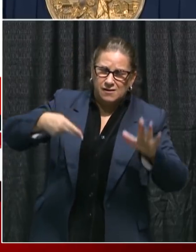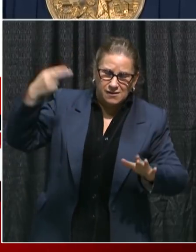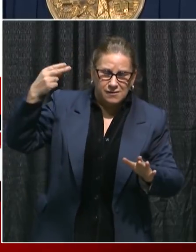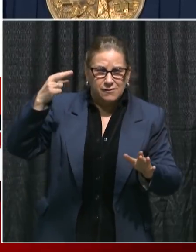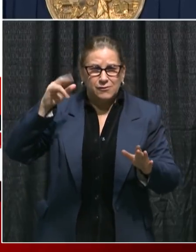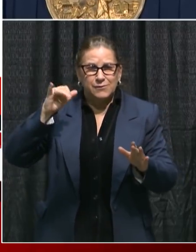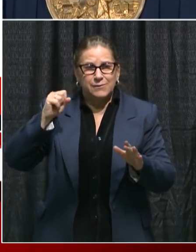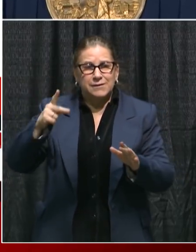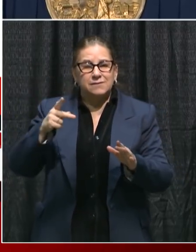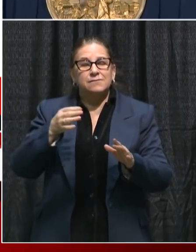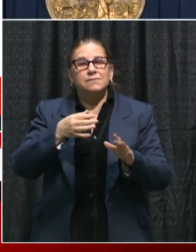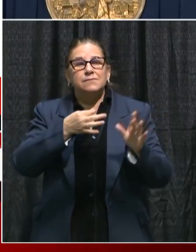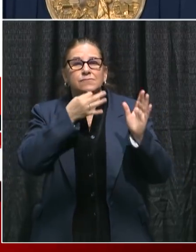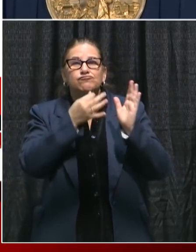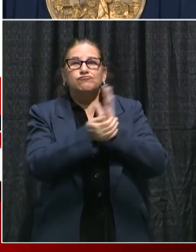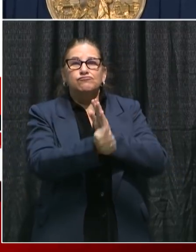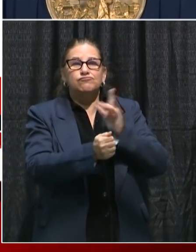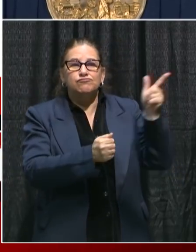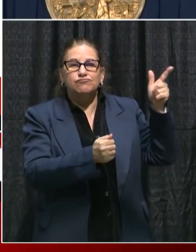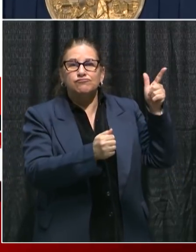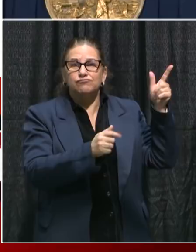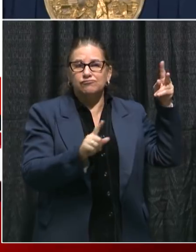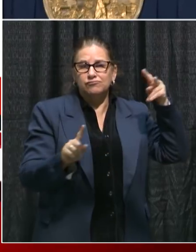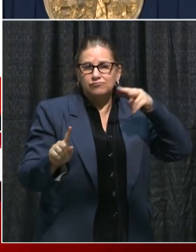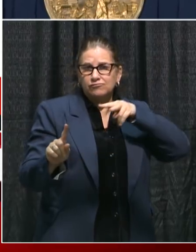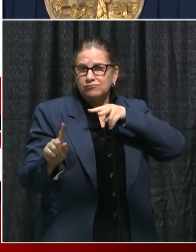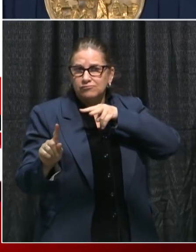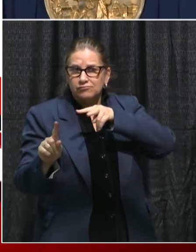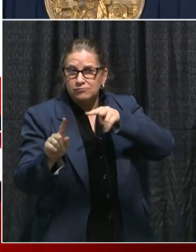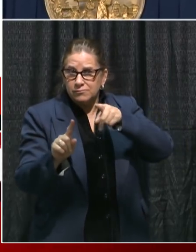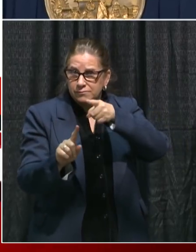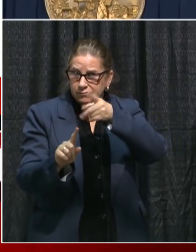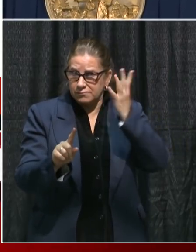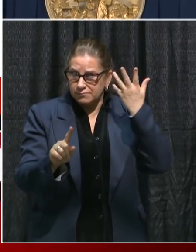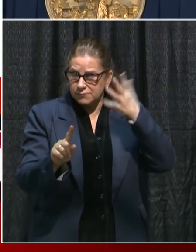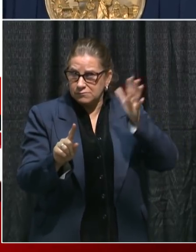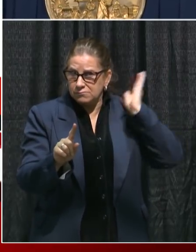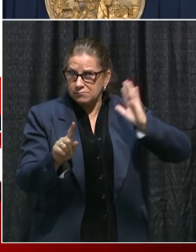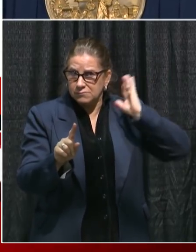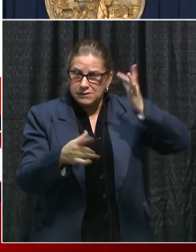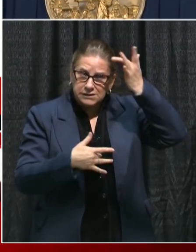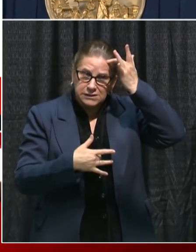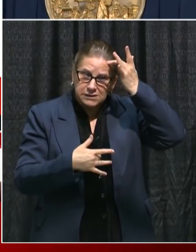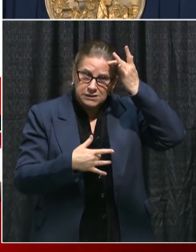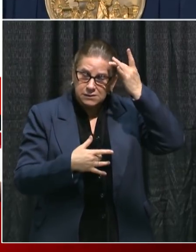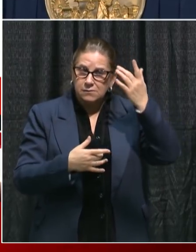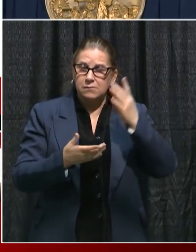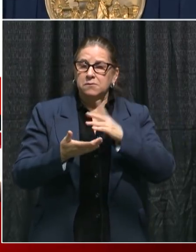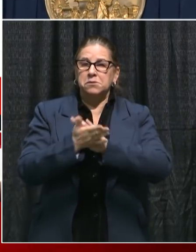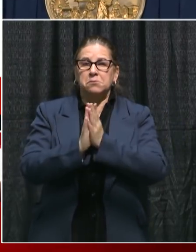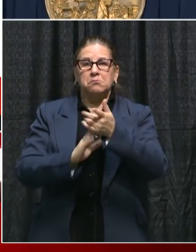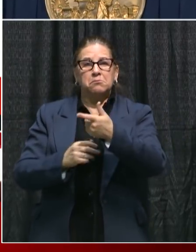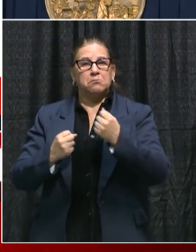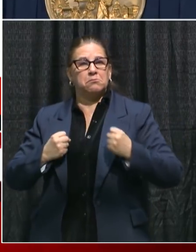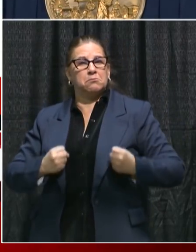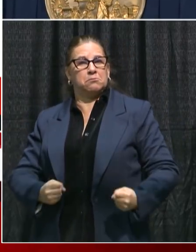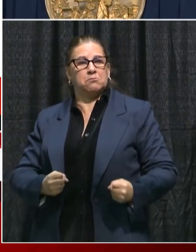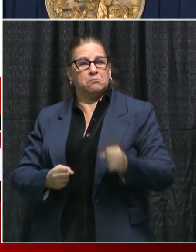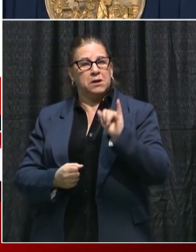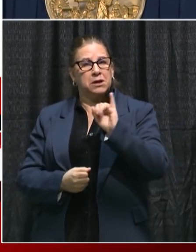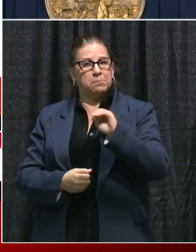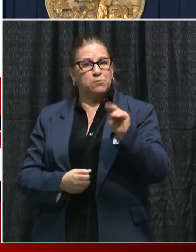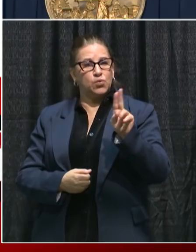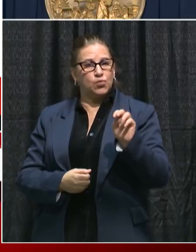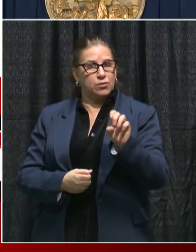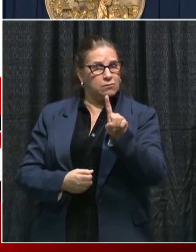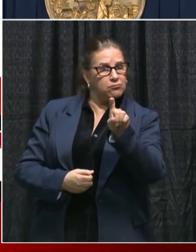infection causes any sort of immunity, but this testing will be important to helping us determine the extent of infection